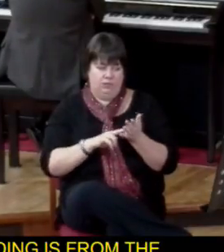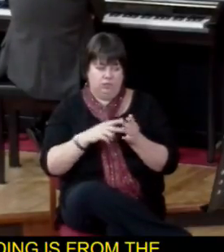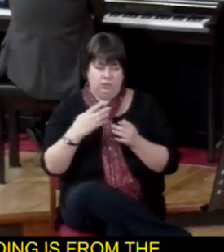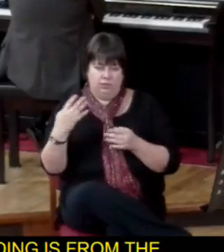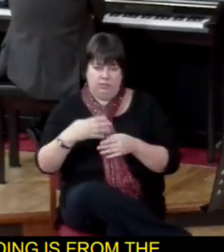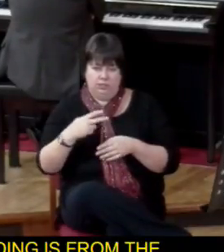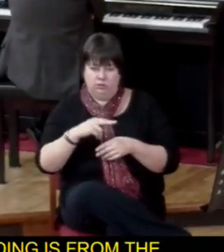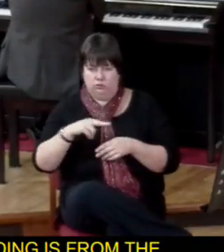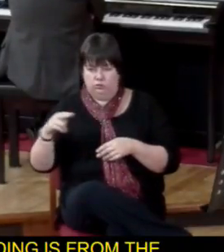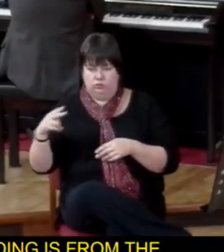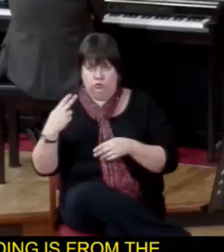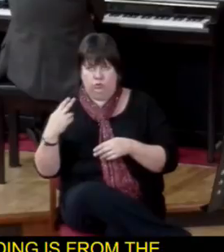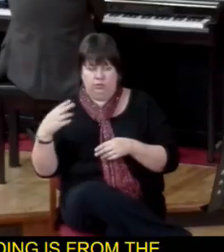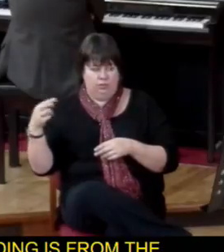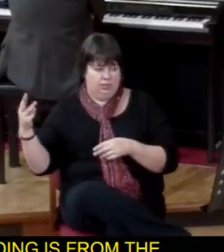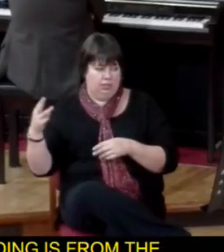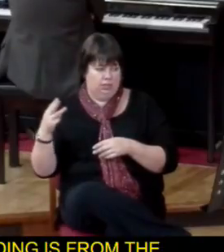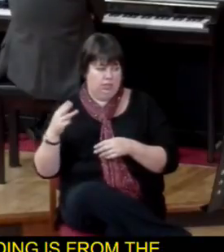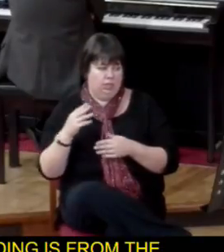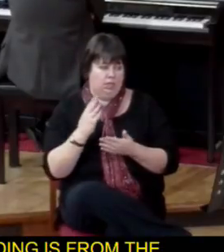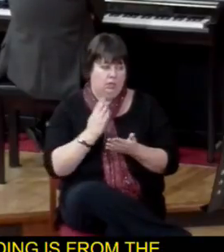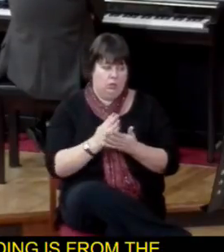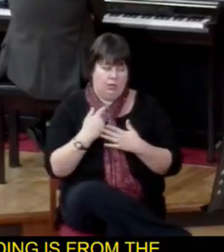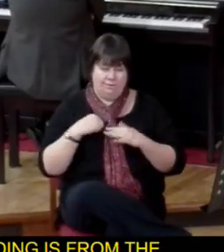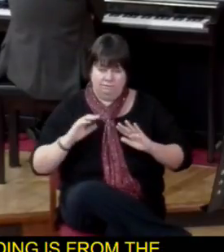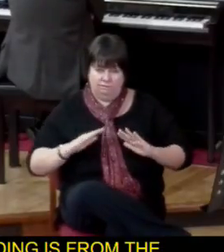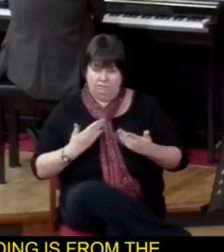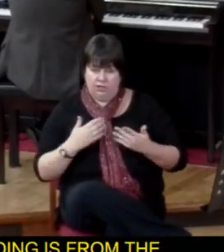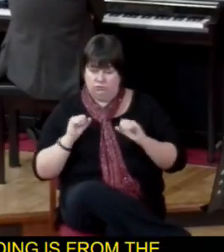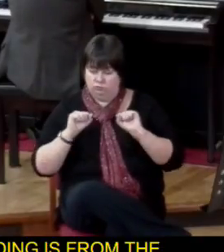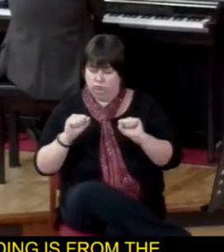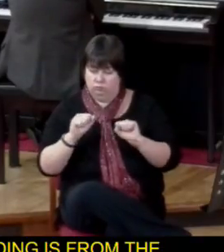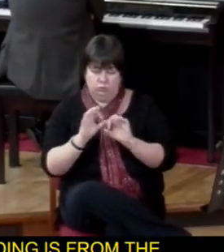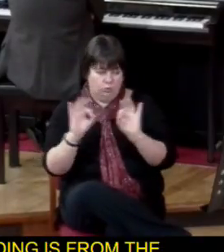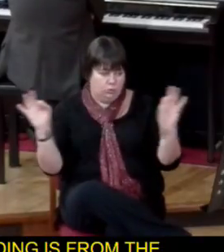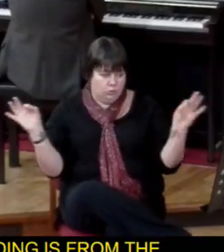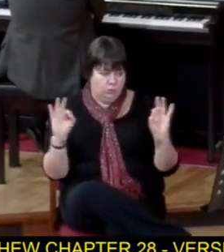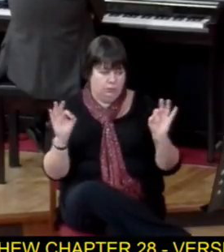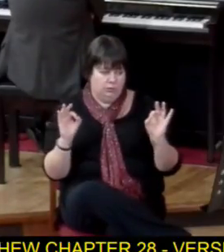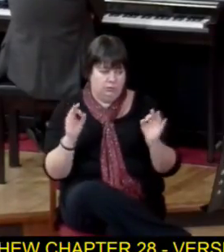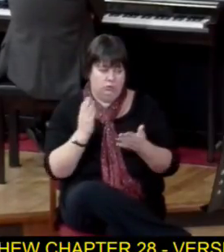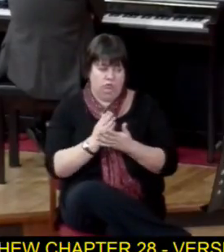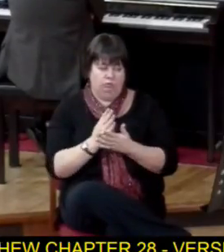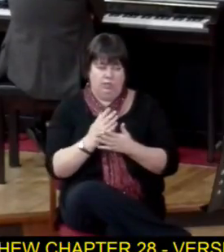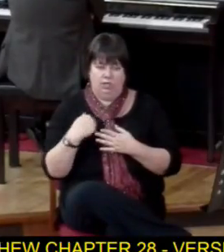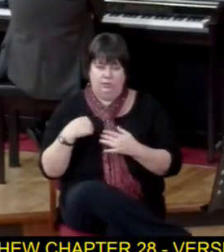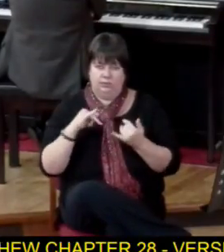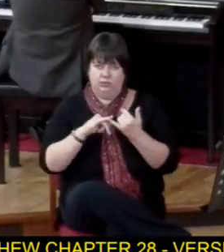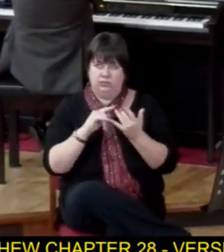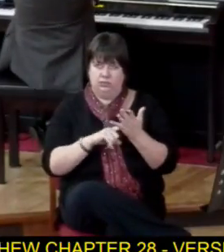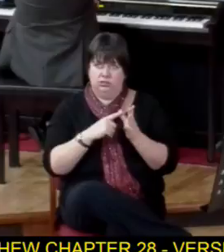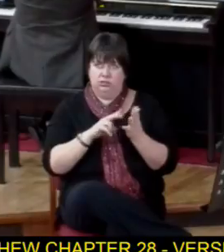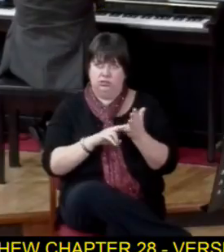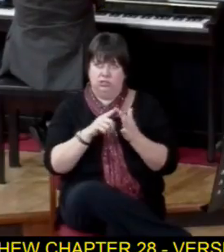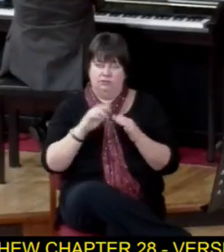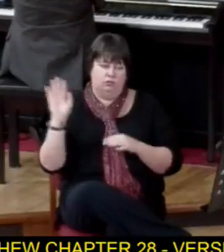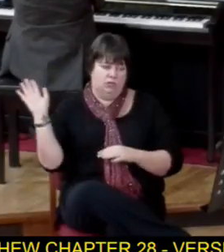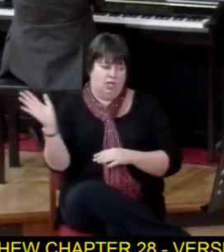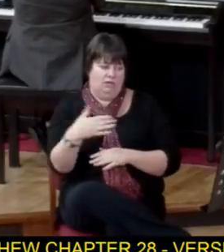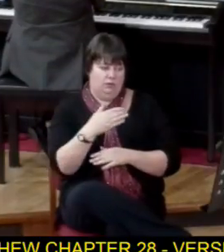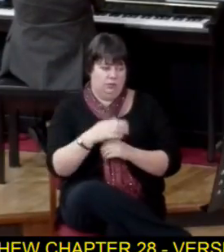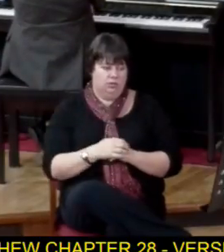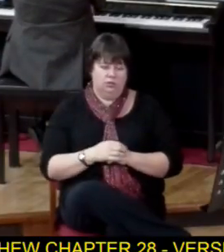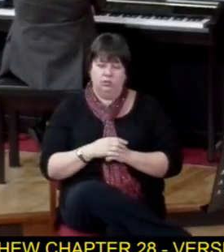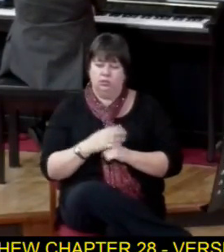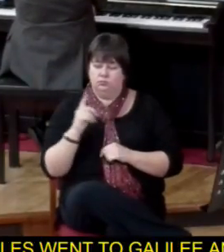23. "Though I am free and belong to no one, I have made myself a slave to everyone to win as many as possible.